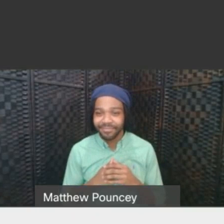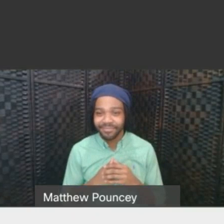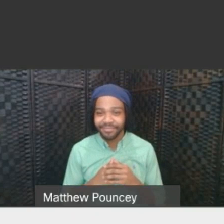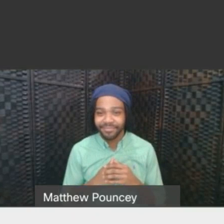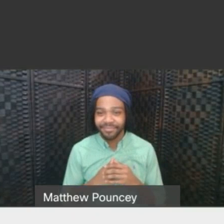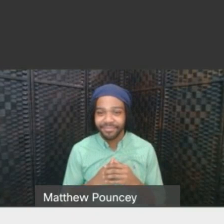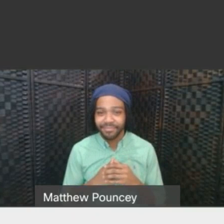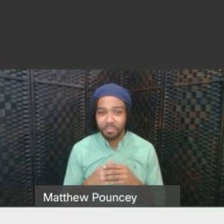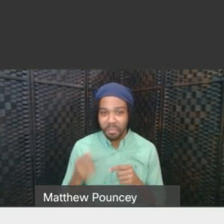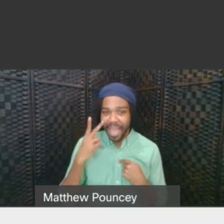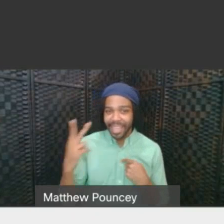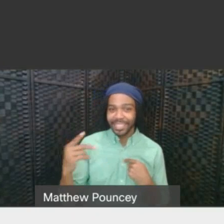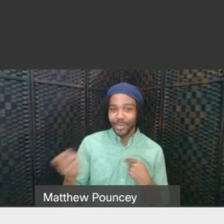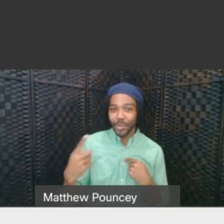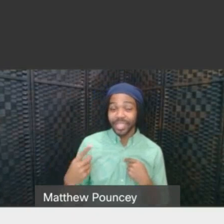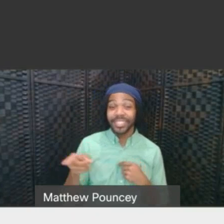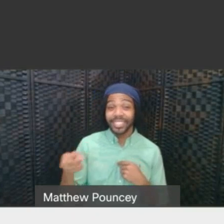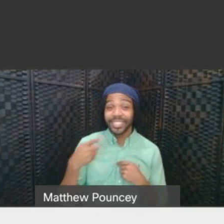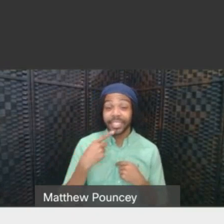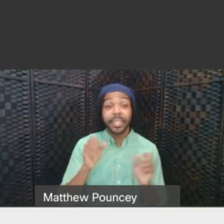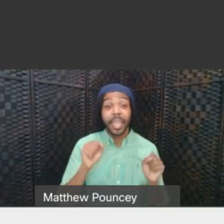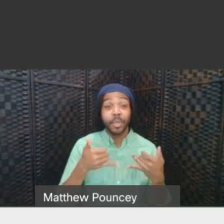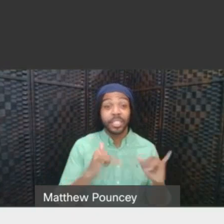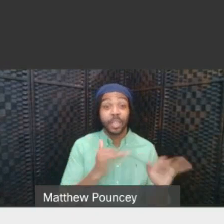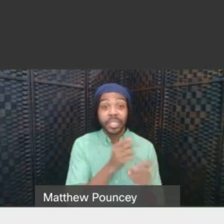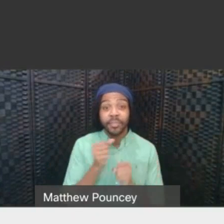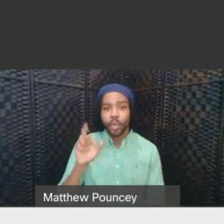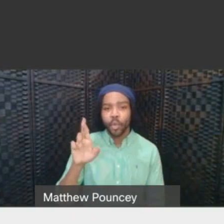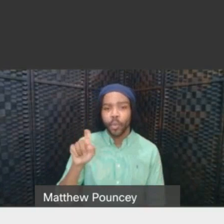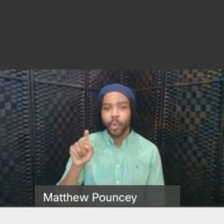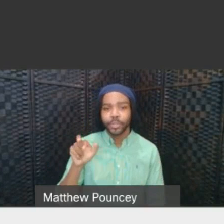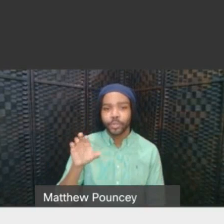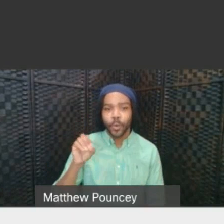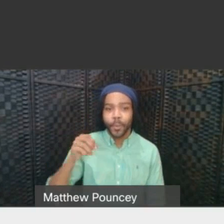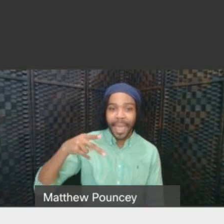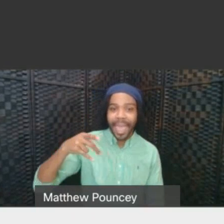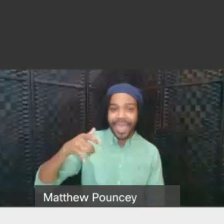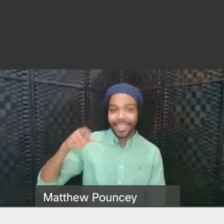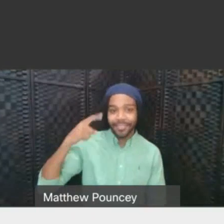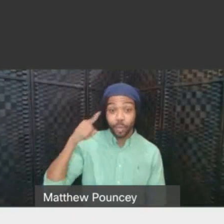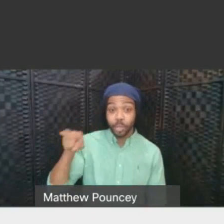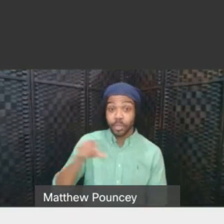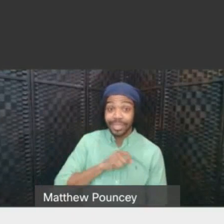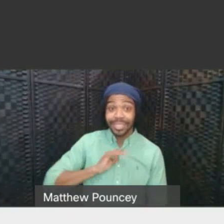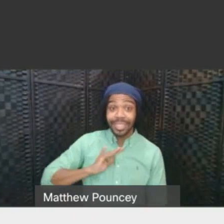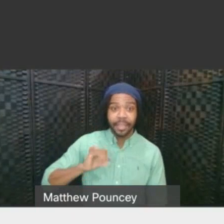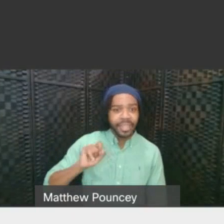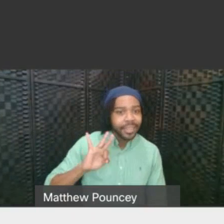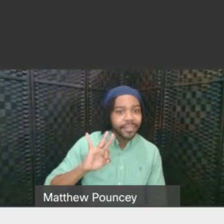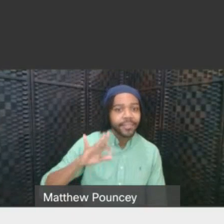I don't know. I see a question. Can we still receive the retro payment for staff if we haven't received it yet?